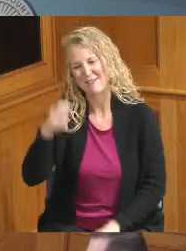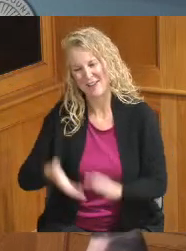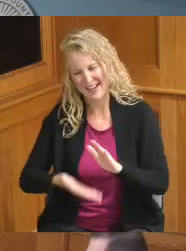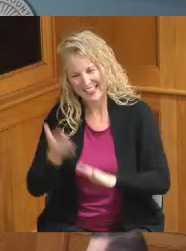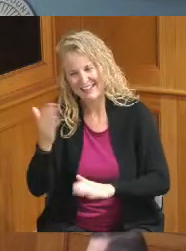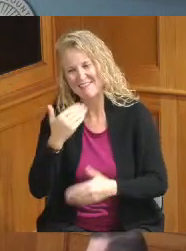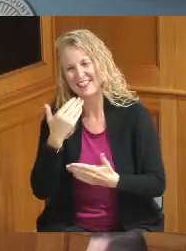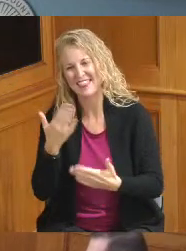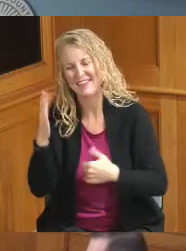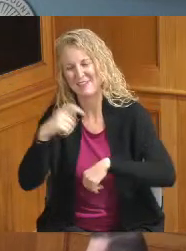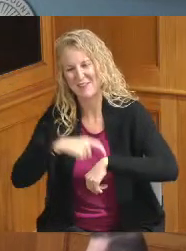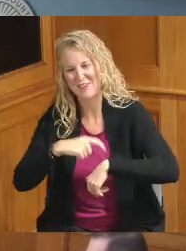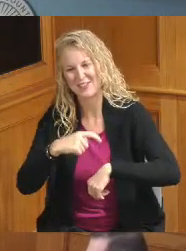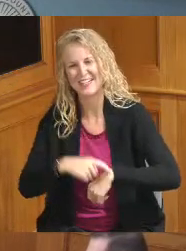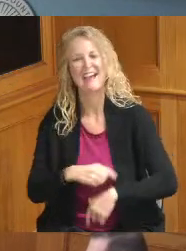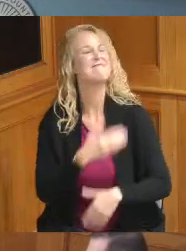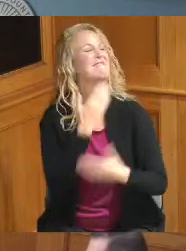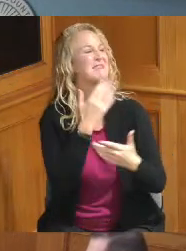for being here.